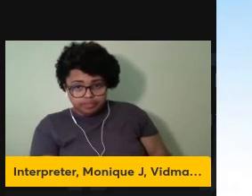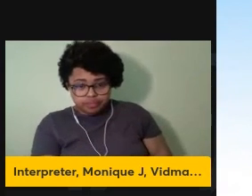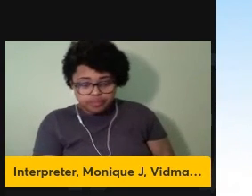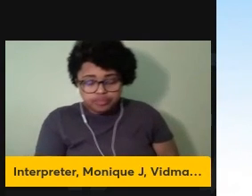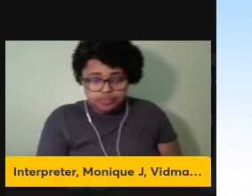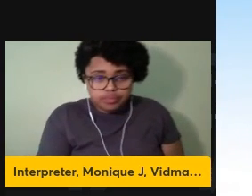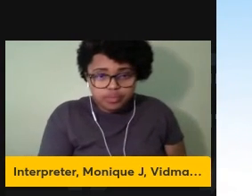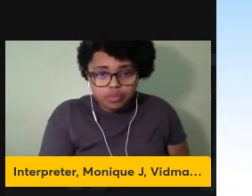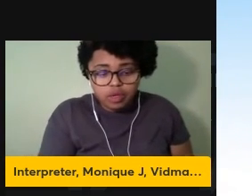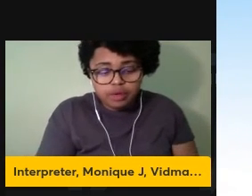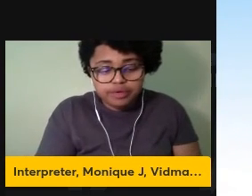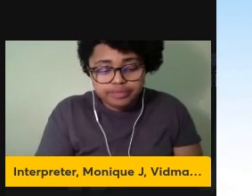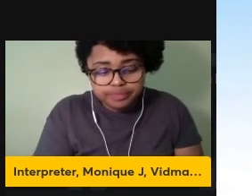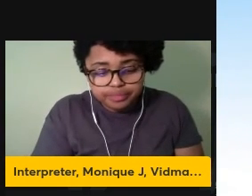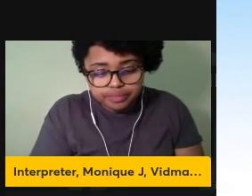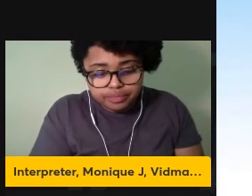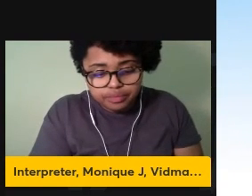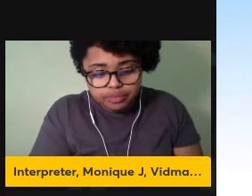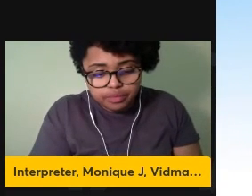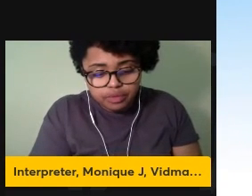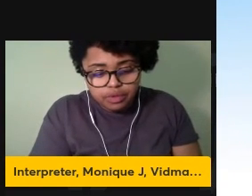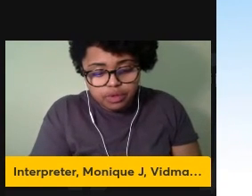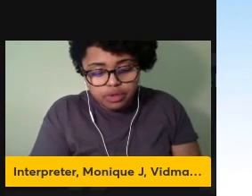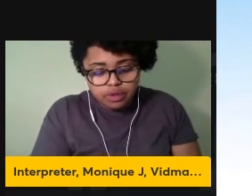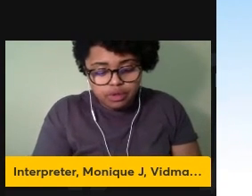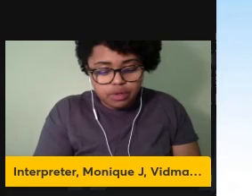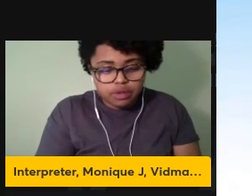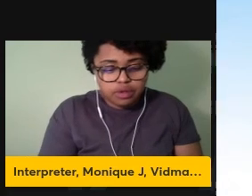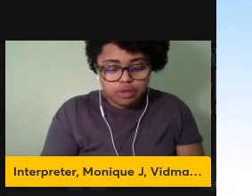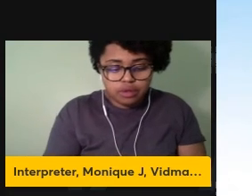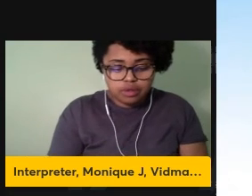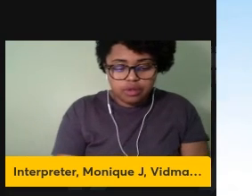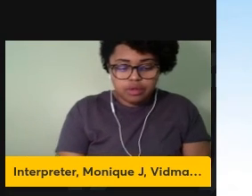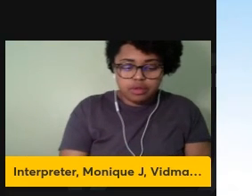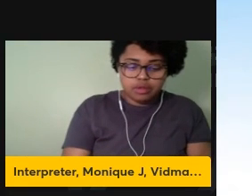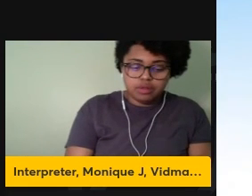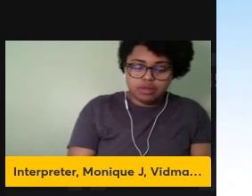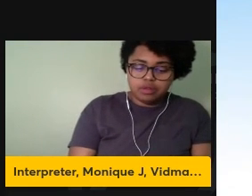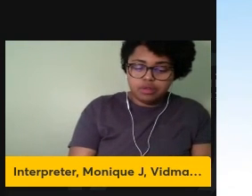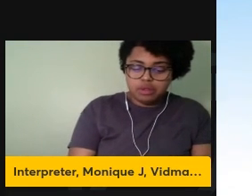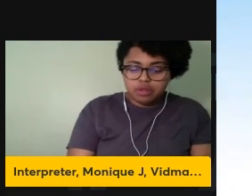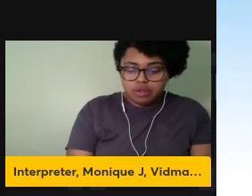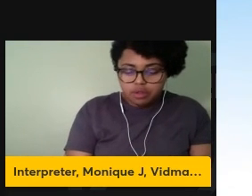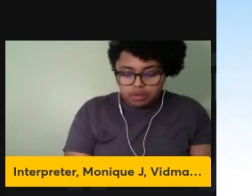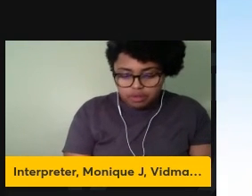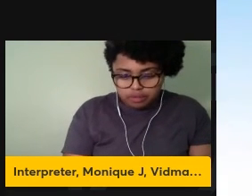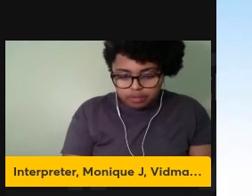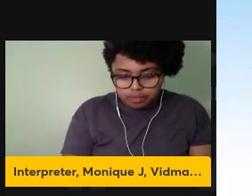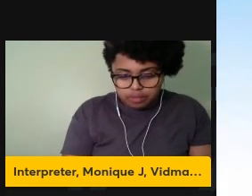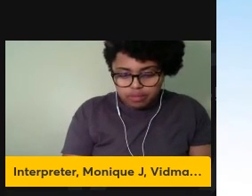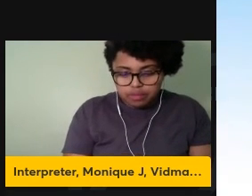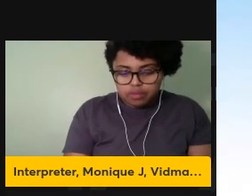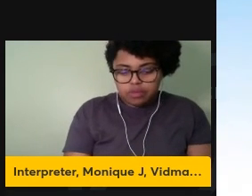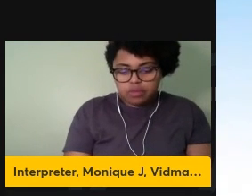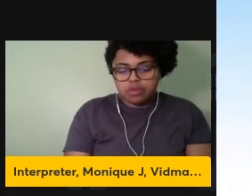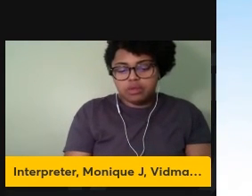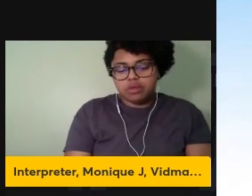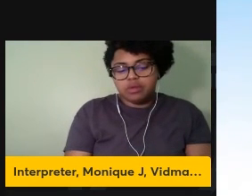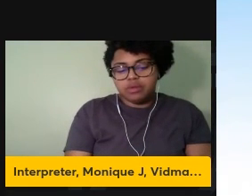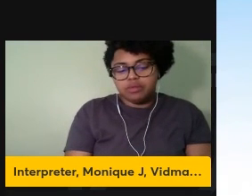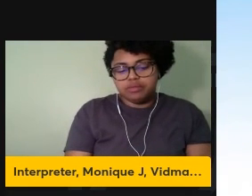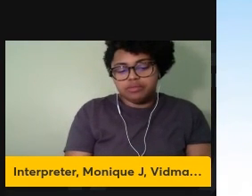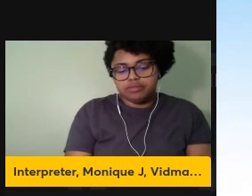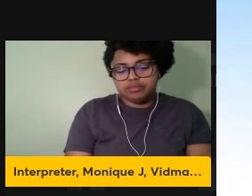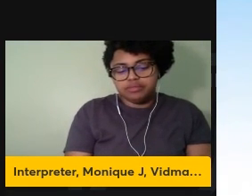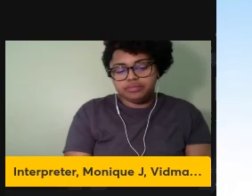So when you do the search, this is what you will see. And you can see the list of all the disciplines. Biological sciences is the third one